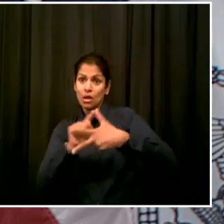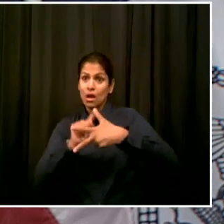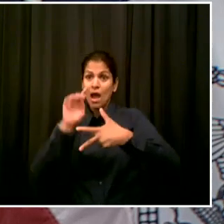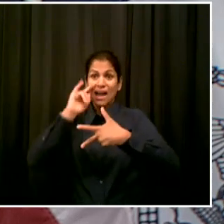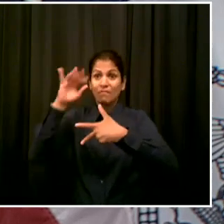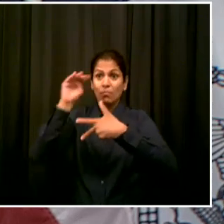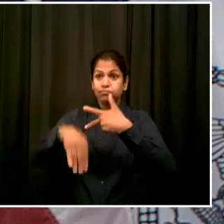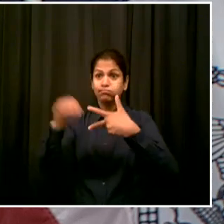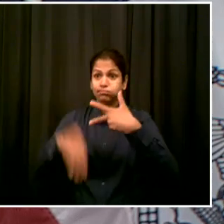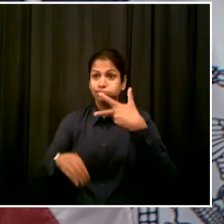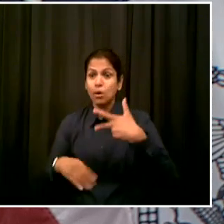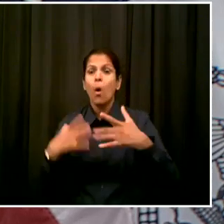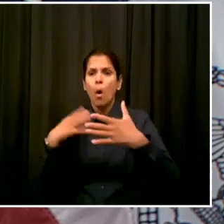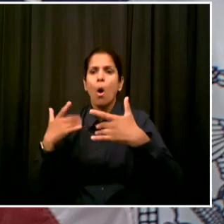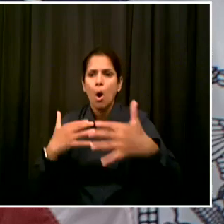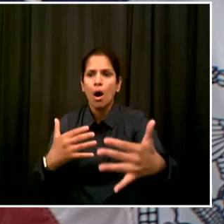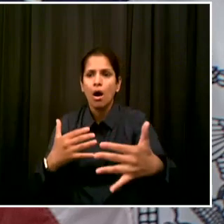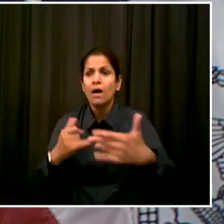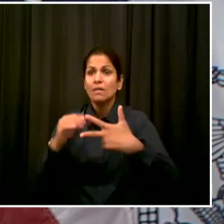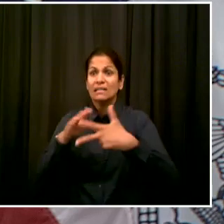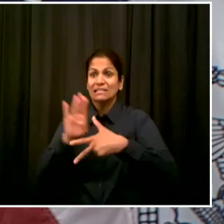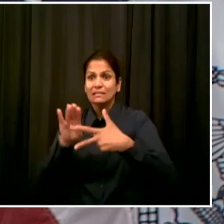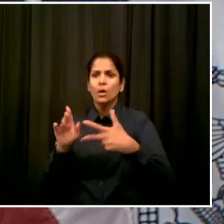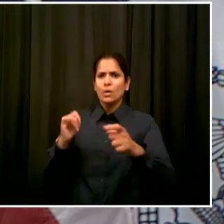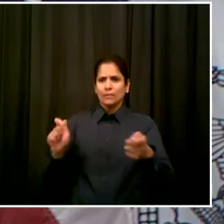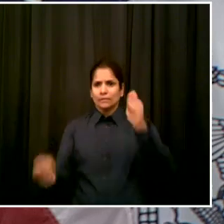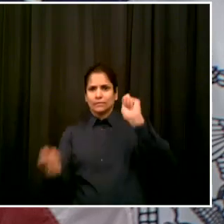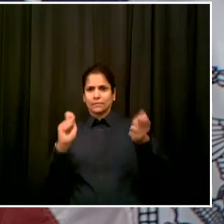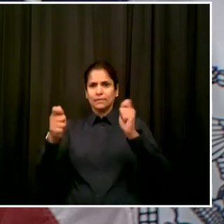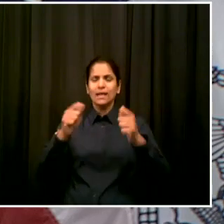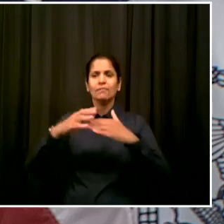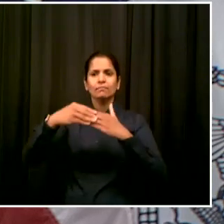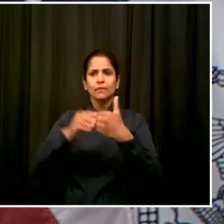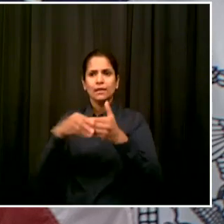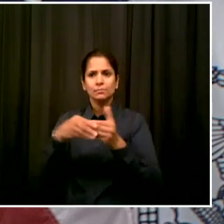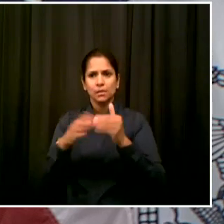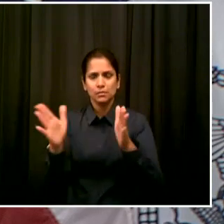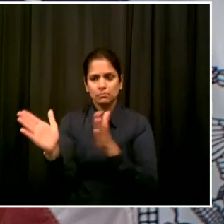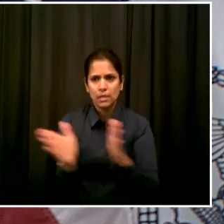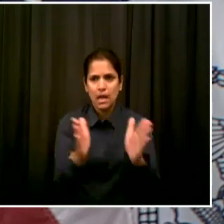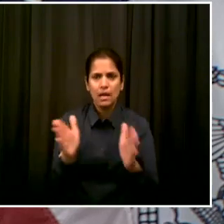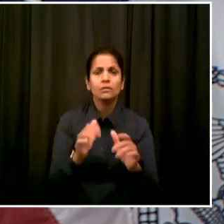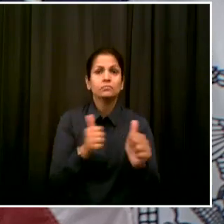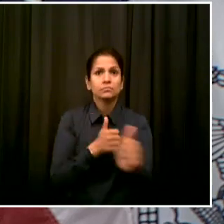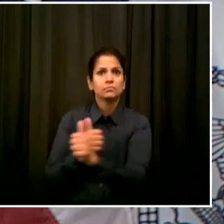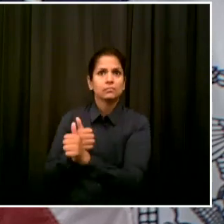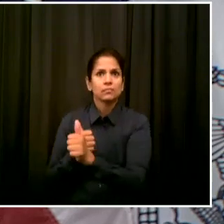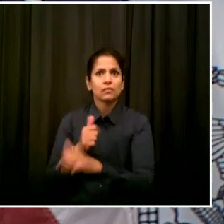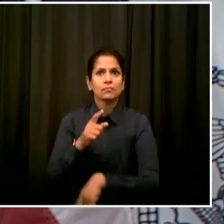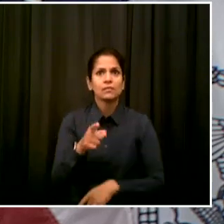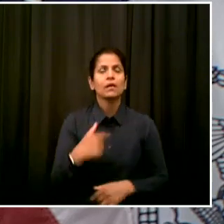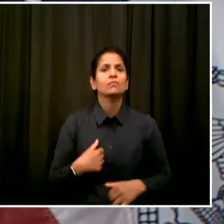own situation because this is what we do. We know best our own people, our own schools, and we'll be ready.